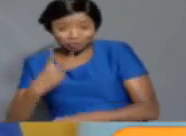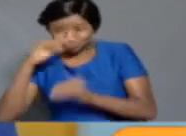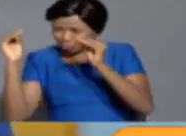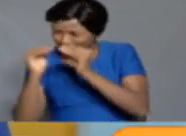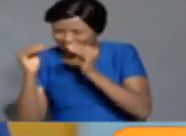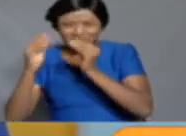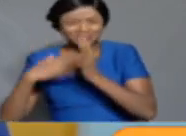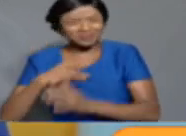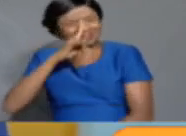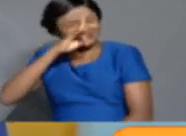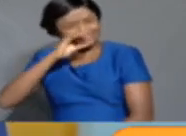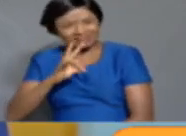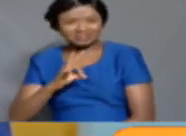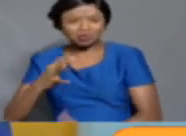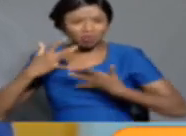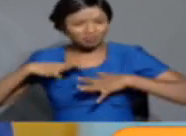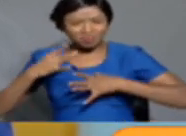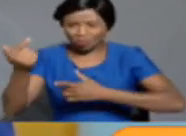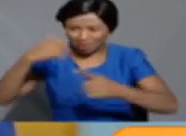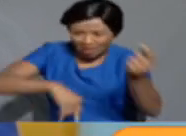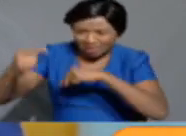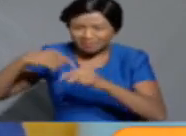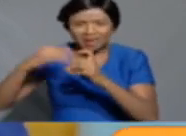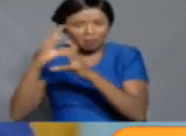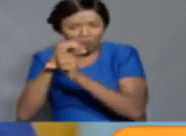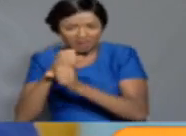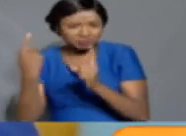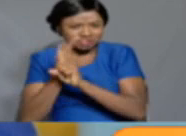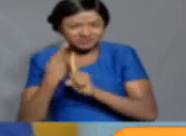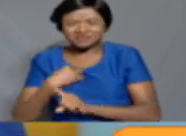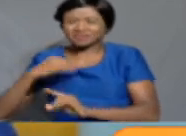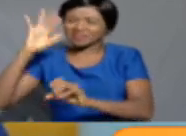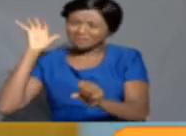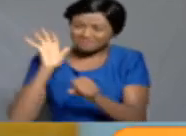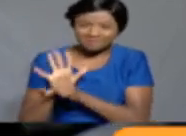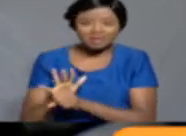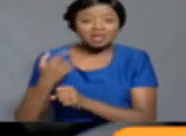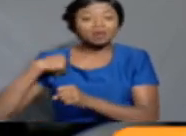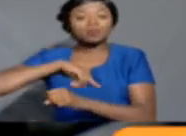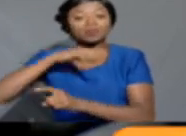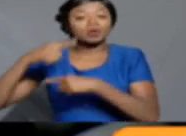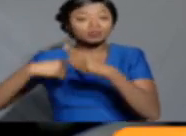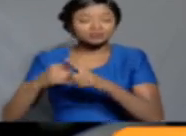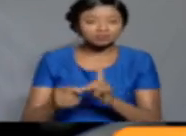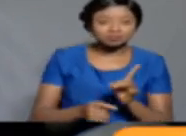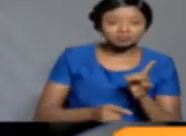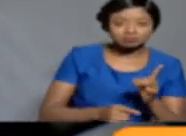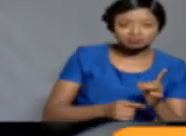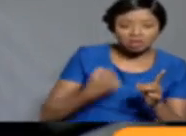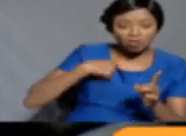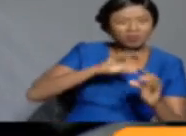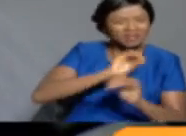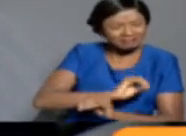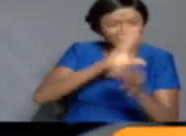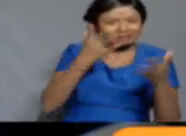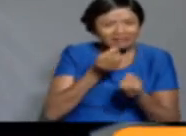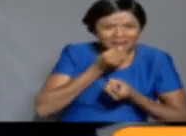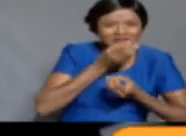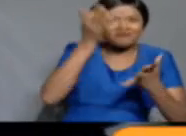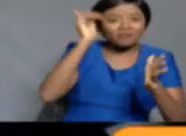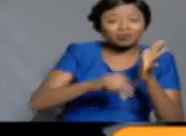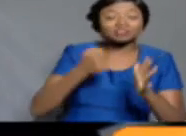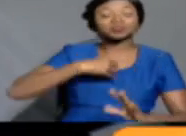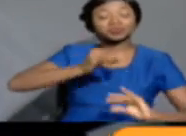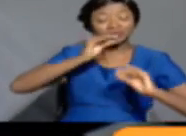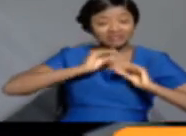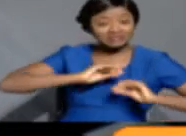critical stakeholders, and there are many, and we are continuing. And we have made it very clear, we will